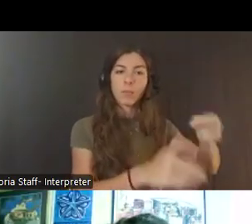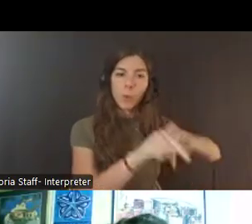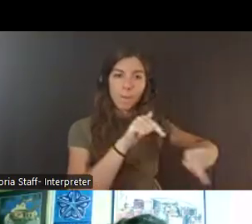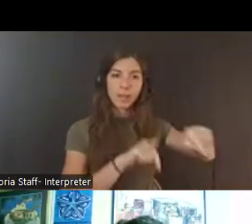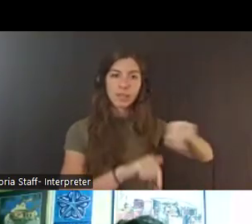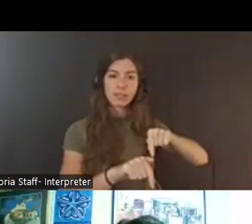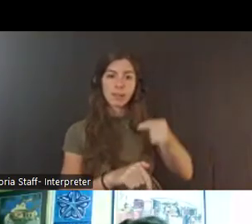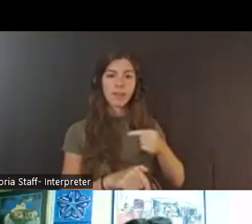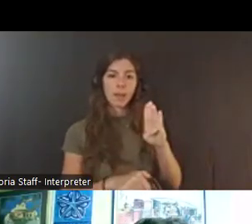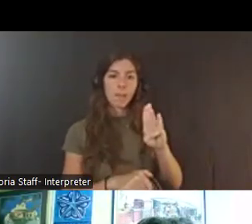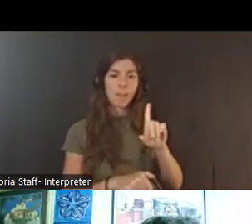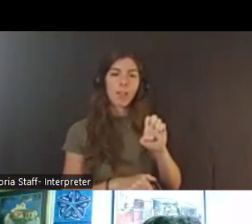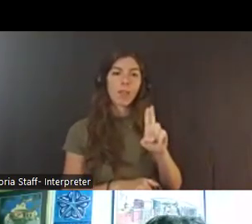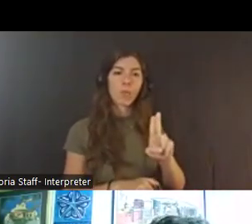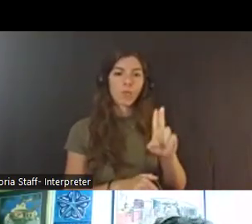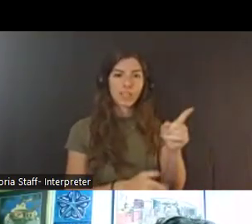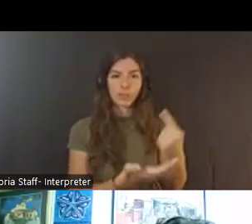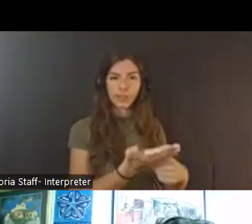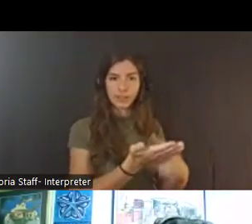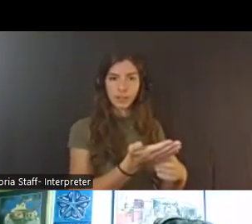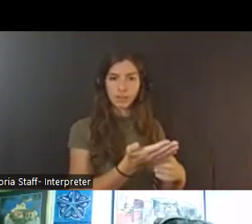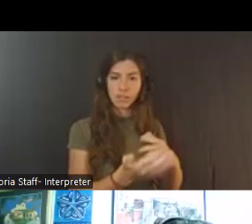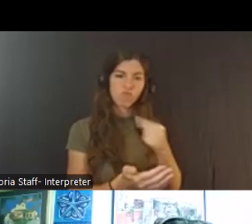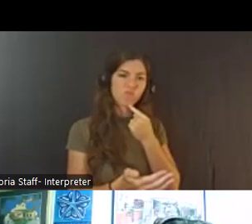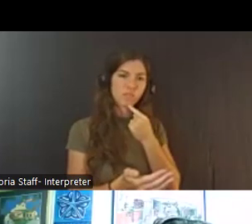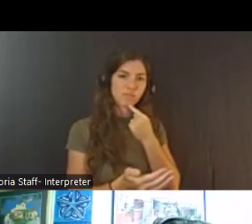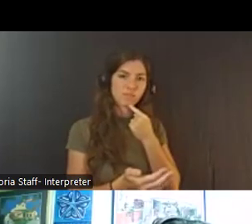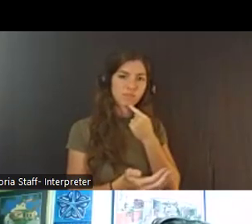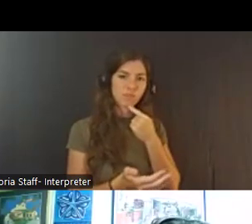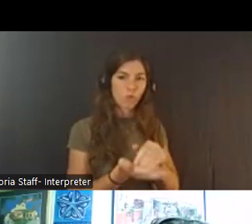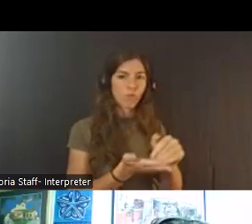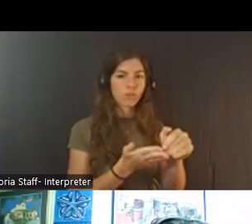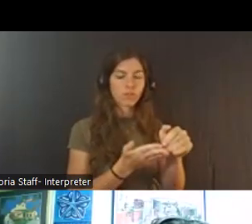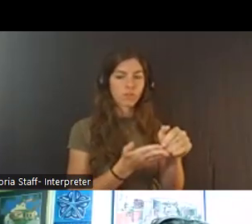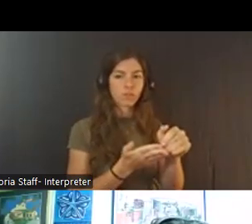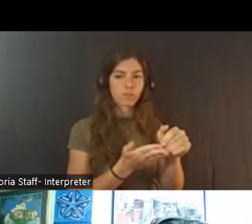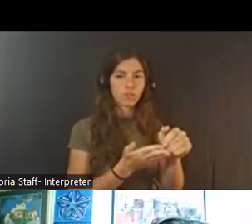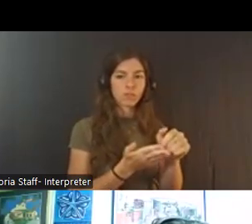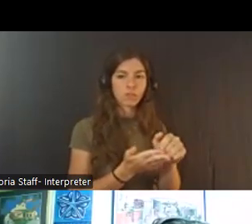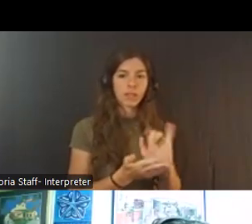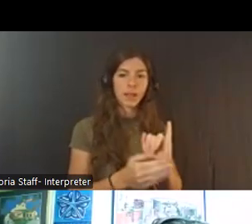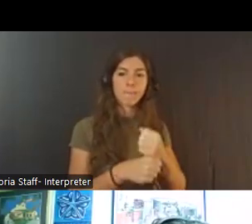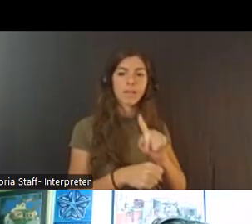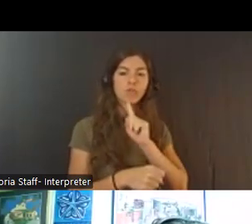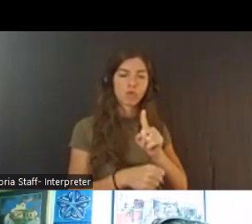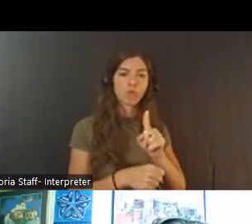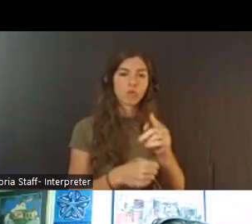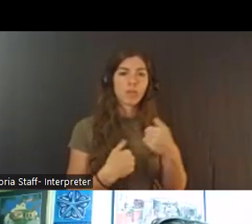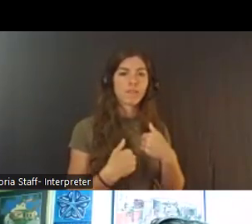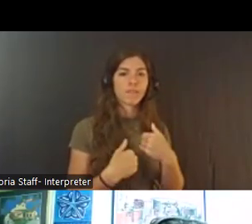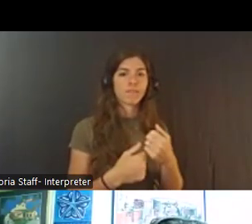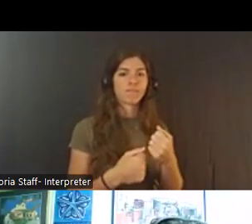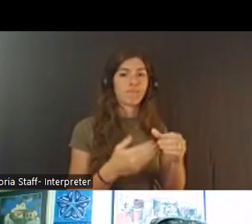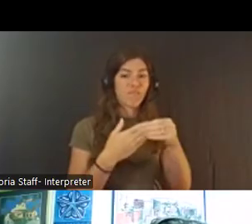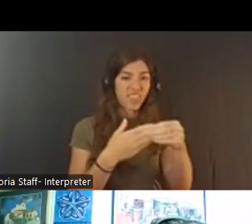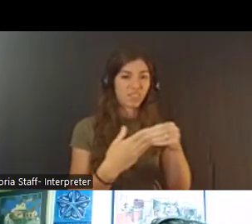that Blue was talking about, and you brought this up quite a bit, Blue, about kind of making sure we have a good deal of